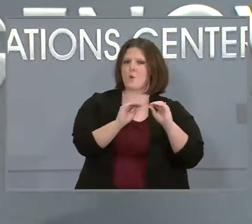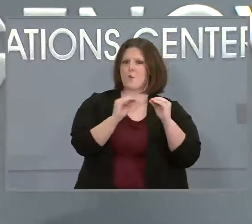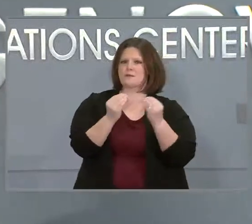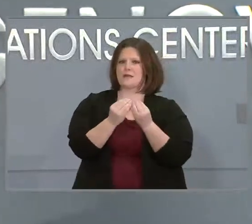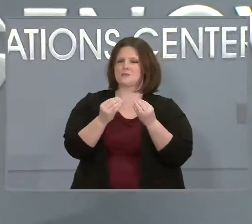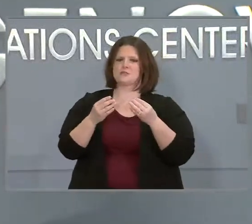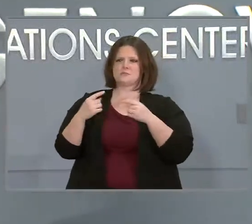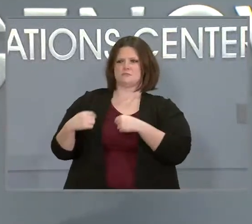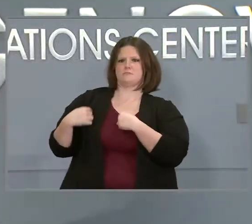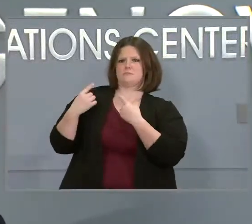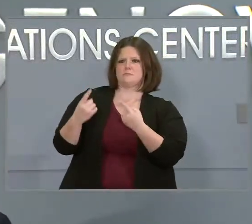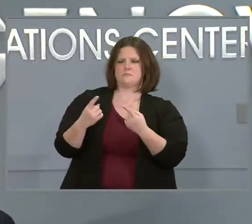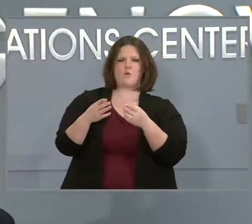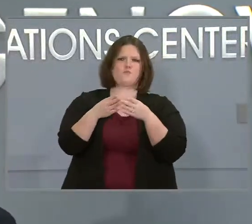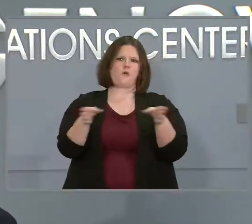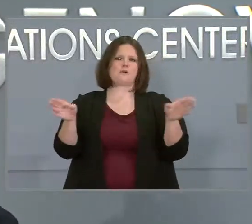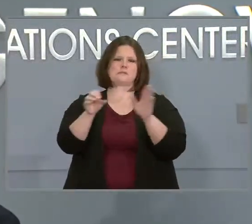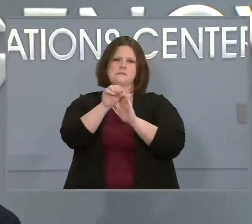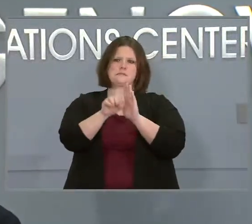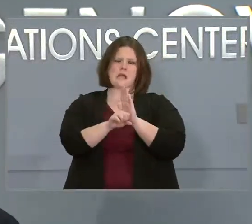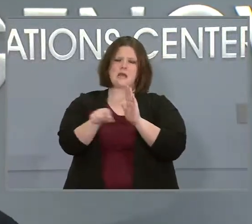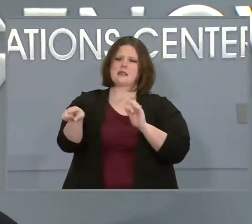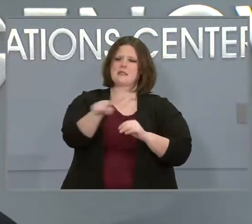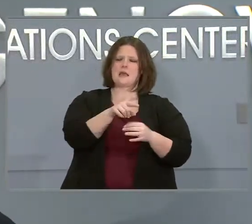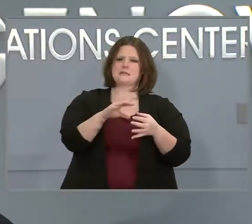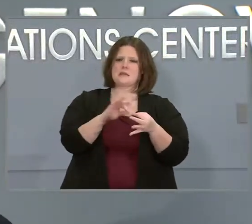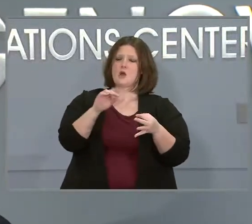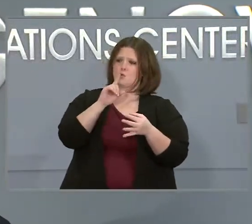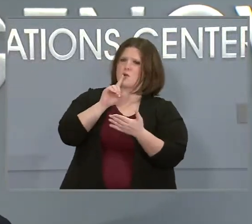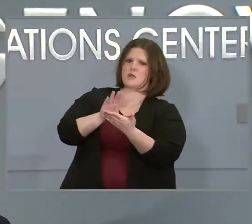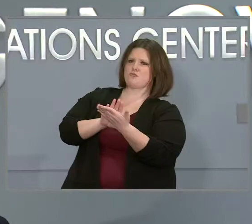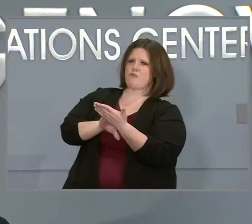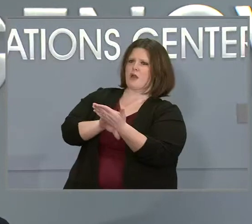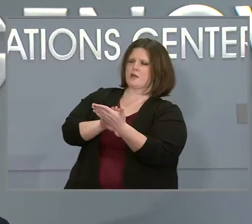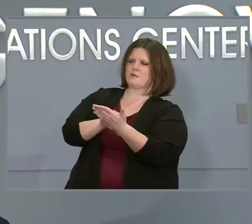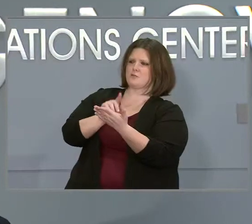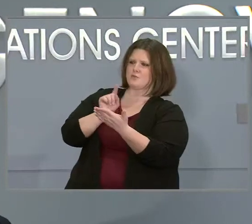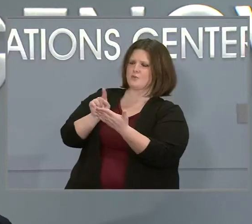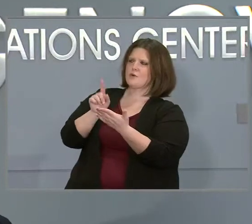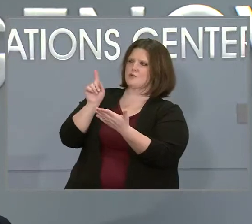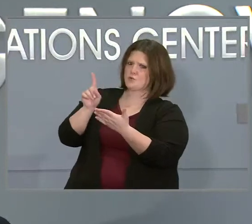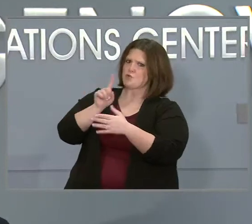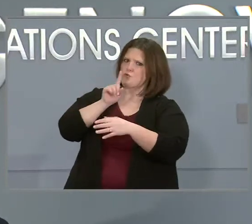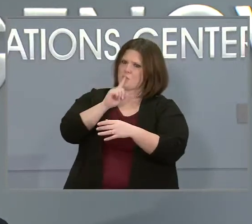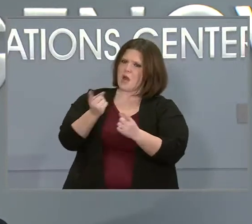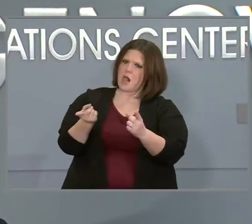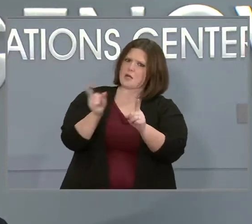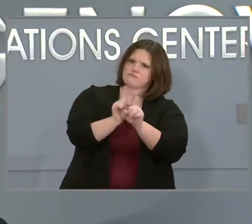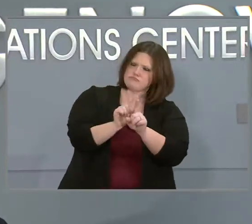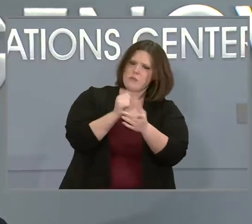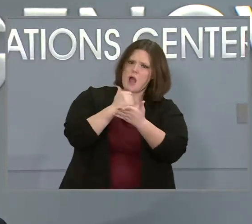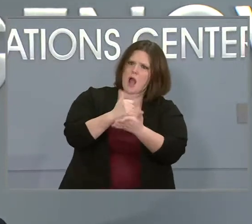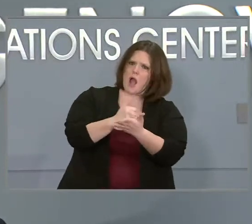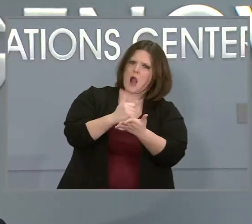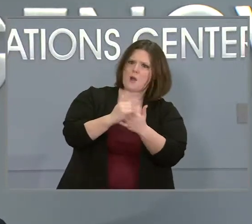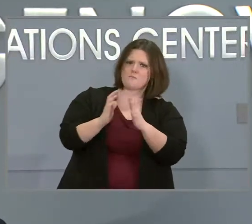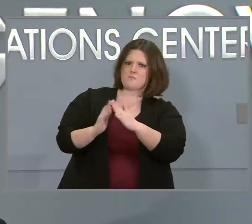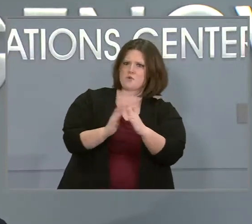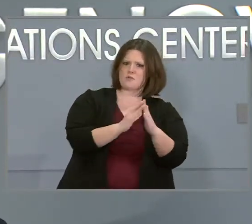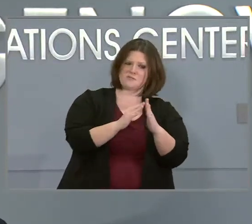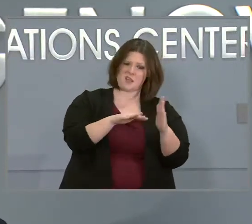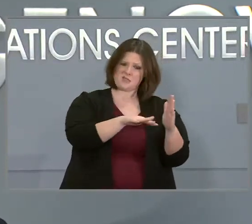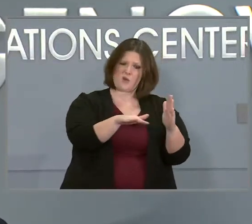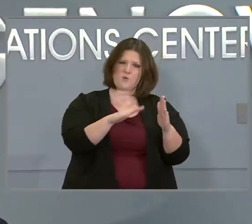this pandemic across the state who've said they really credited you with getting out there and helping, especially in communities that weren't